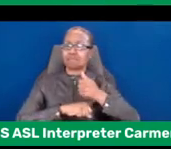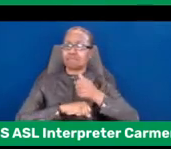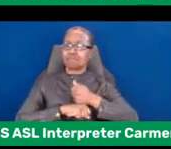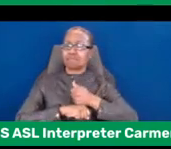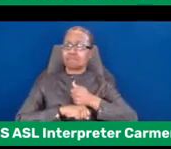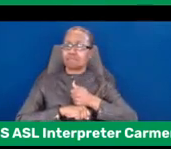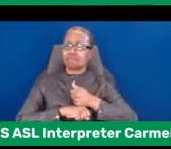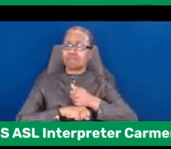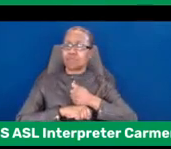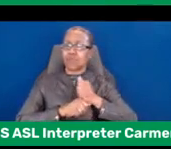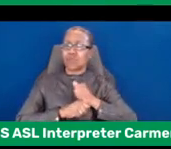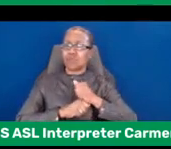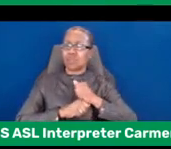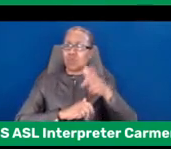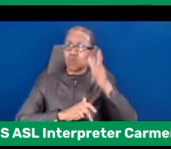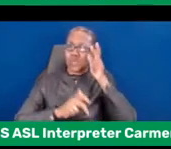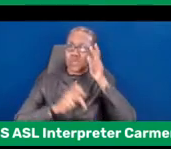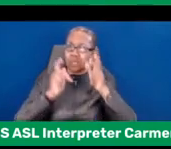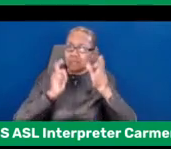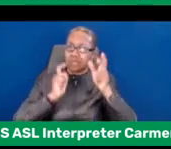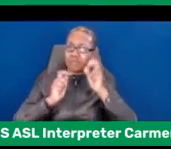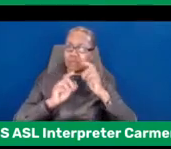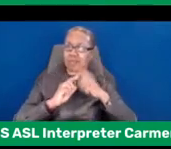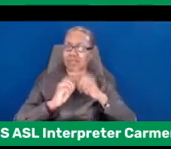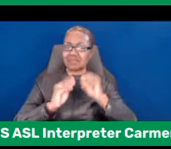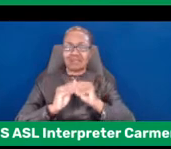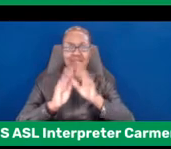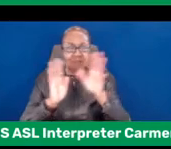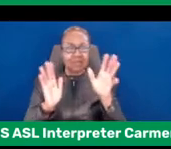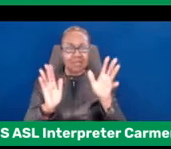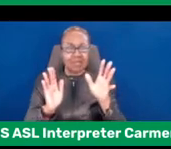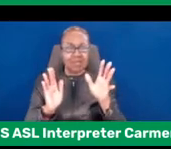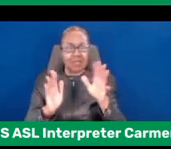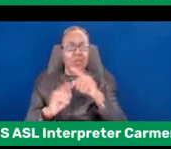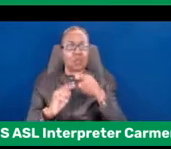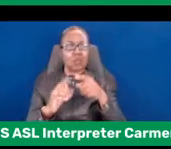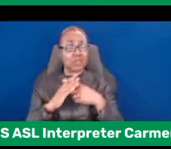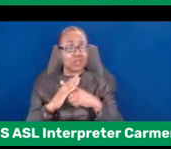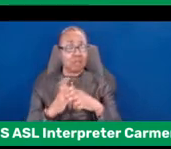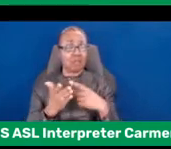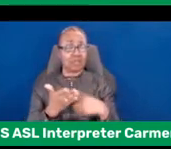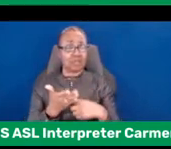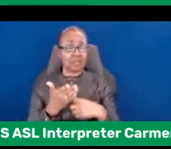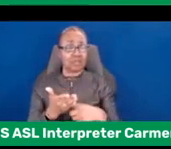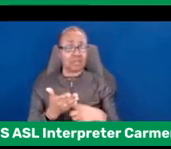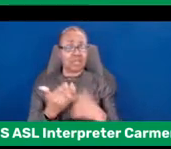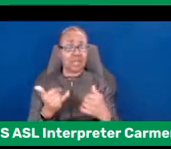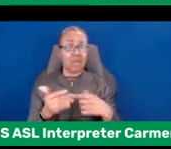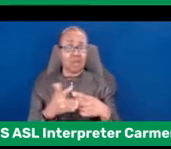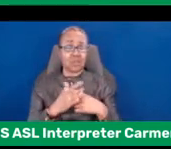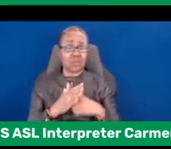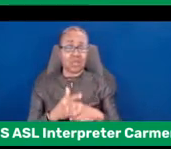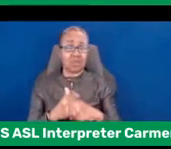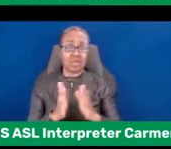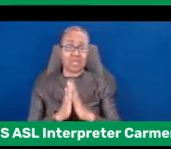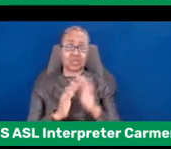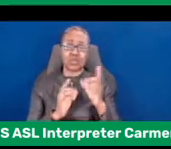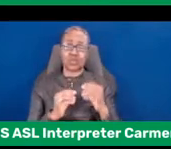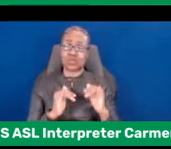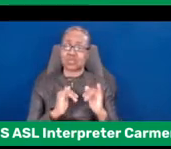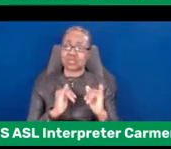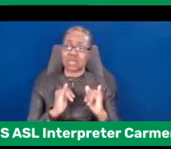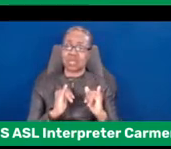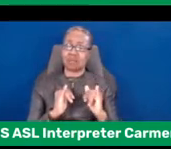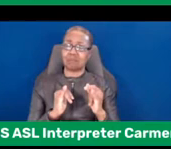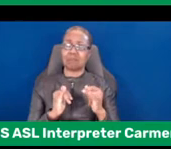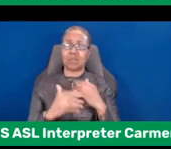receptivity and clarity as we begin this discussion. I'm going to start now and invite you to do so. Breathe at your own